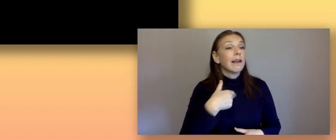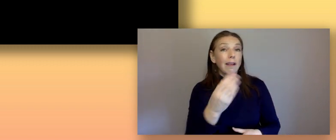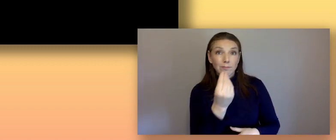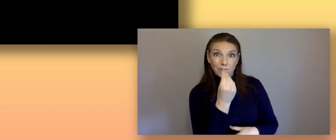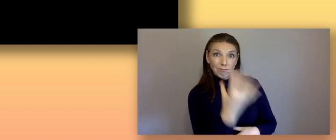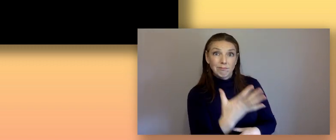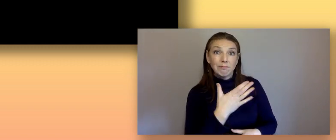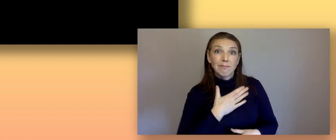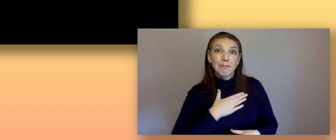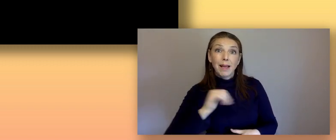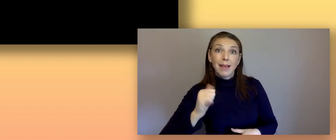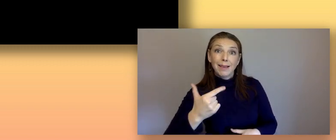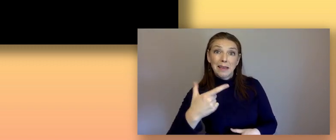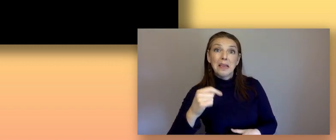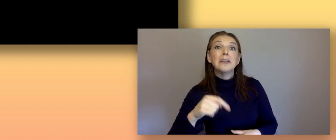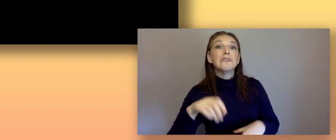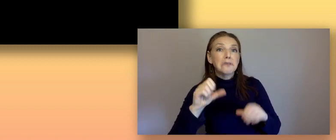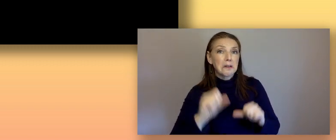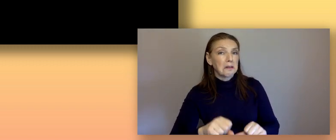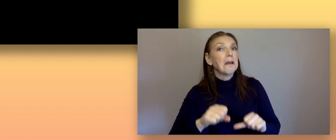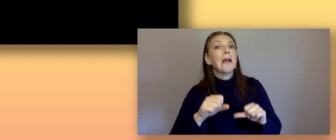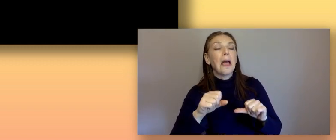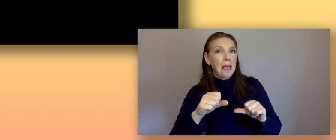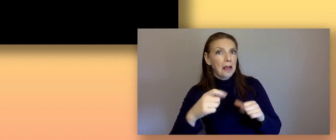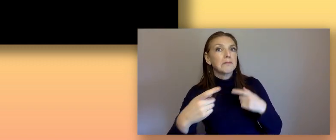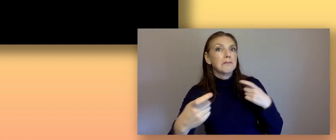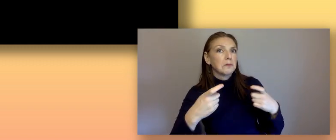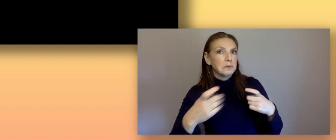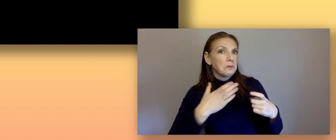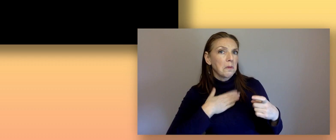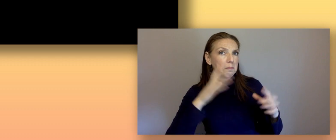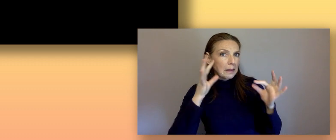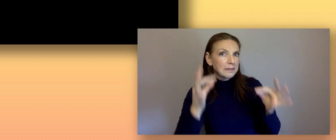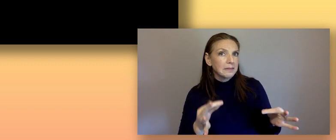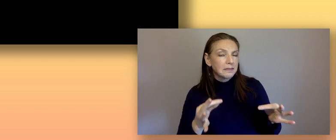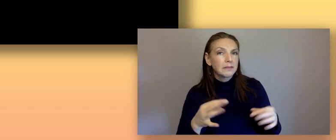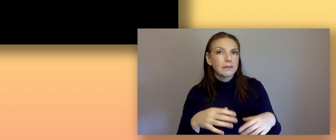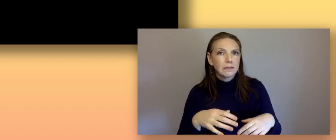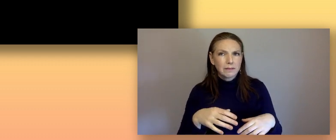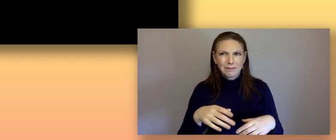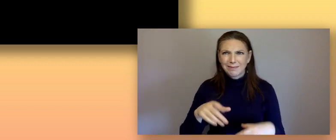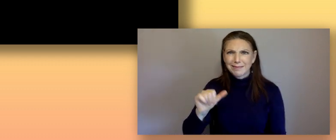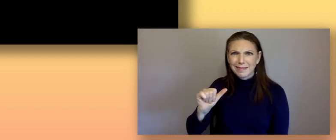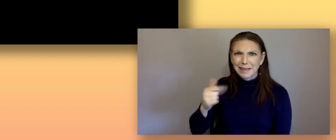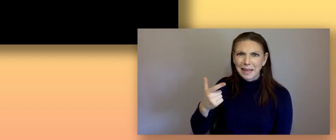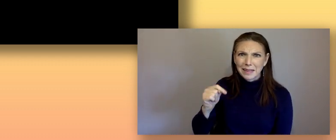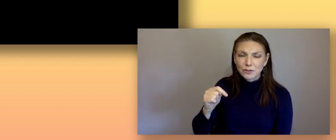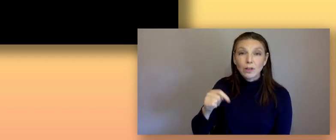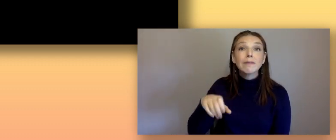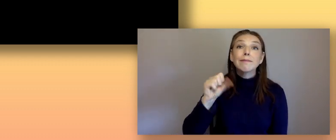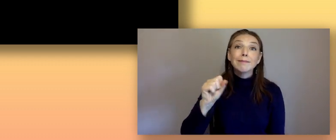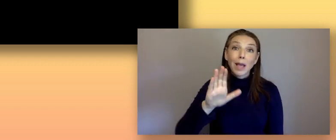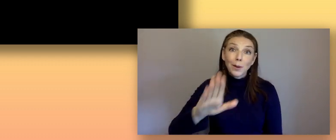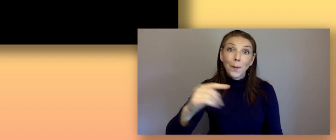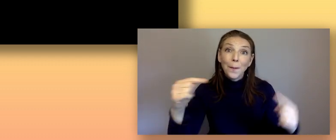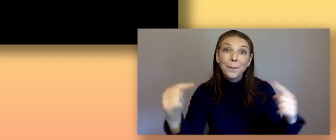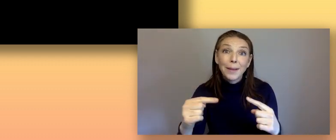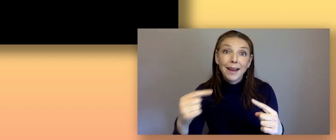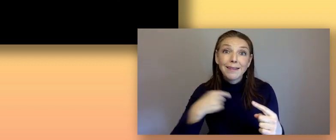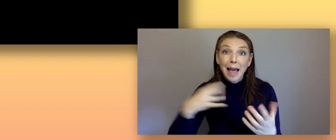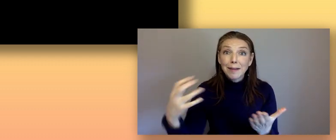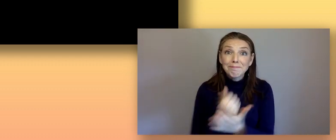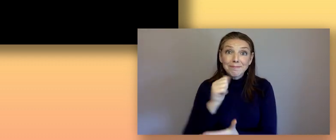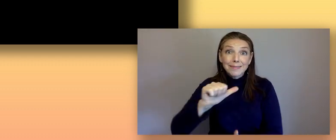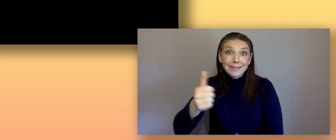to make decisions according to my wishes, limitations. Is he or she? Did I really say agent? Yeah, I'm entitled to 10% of your pain.